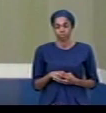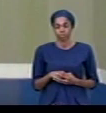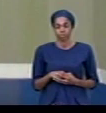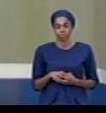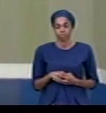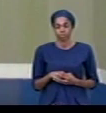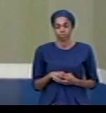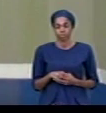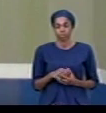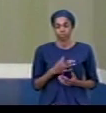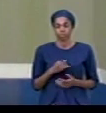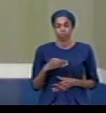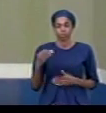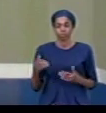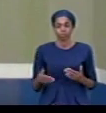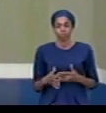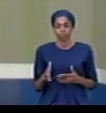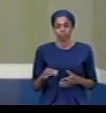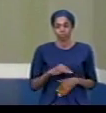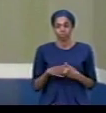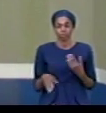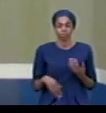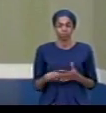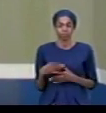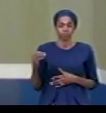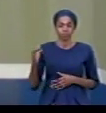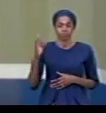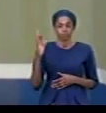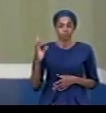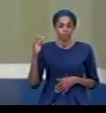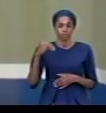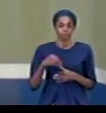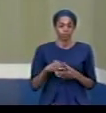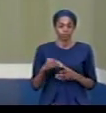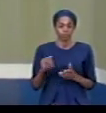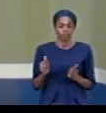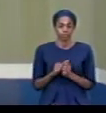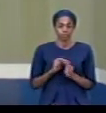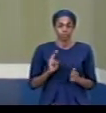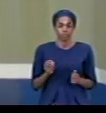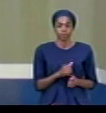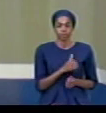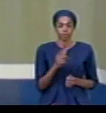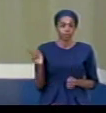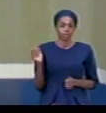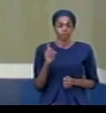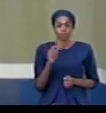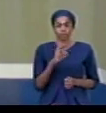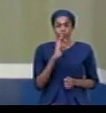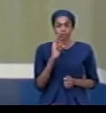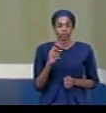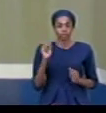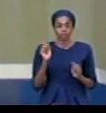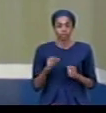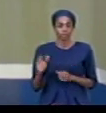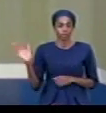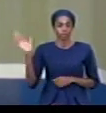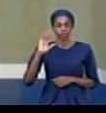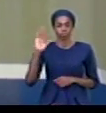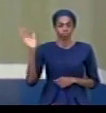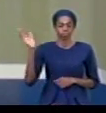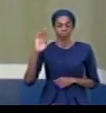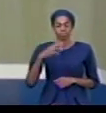ministers in our midst. So anywhere you are, please, you wave your hand and shout